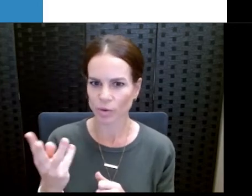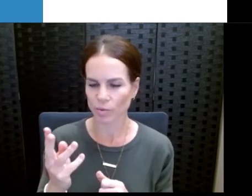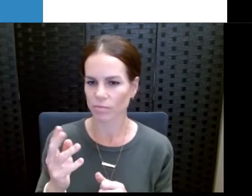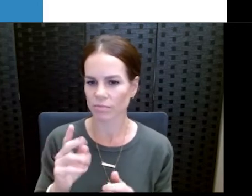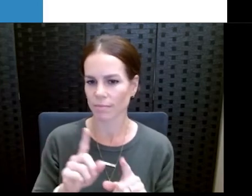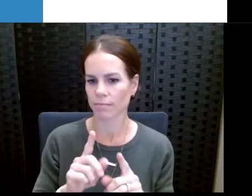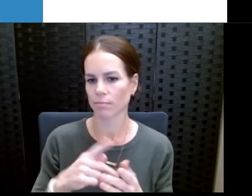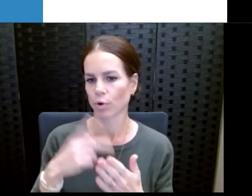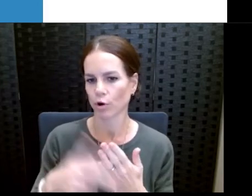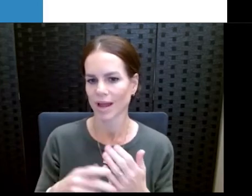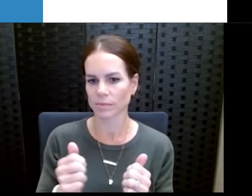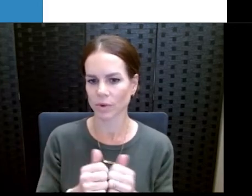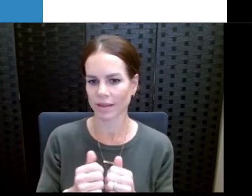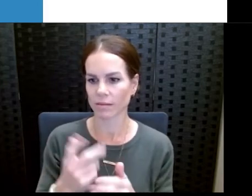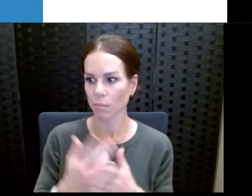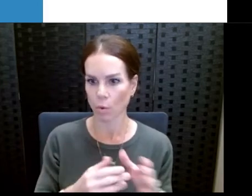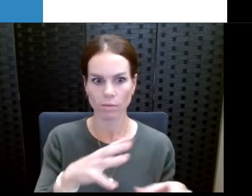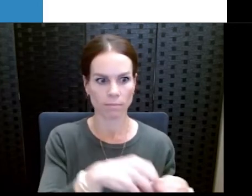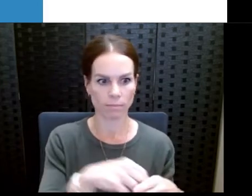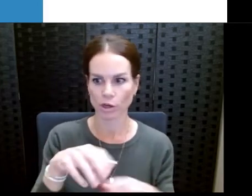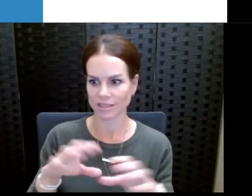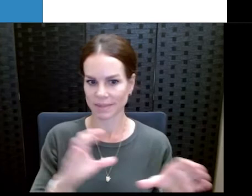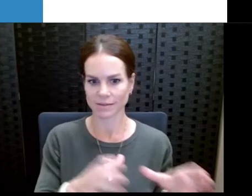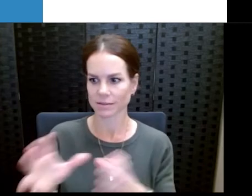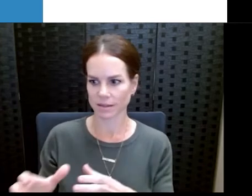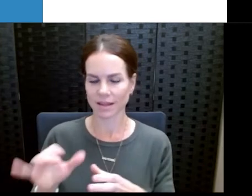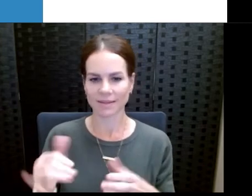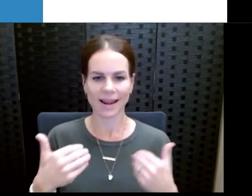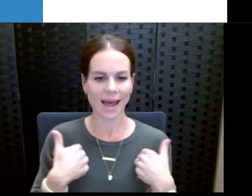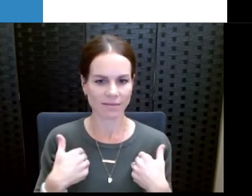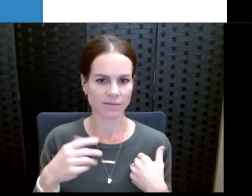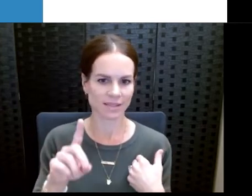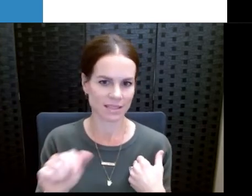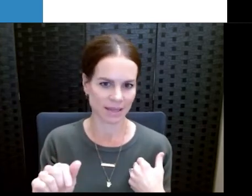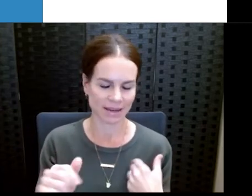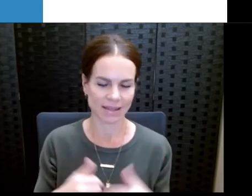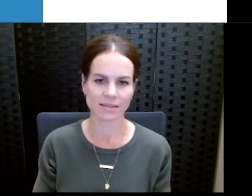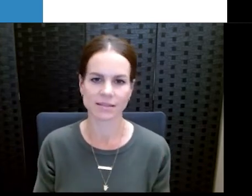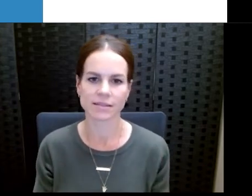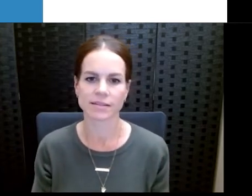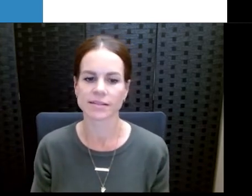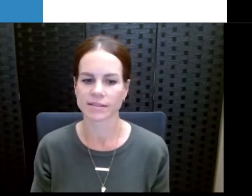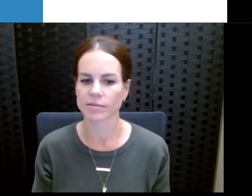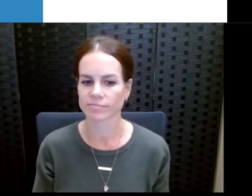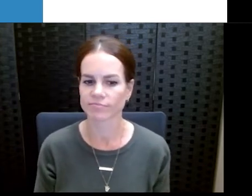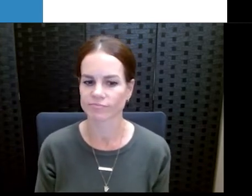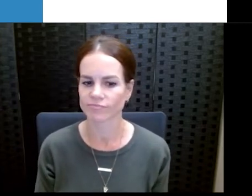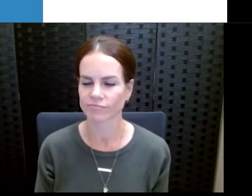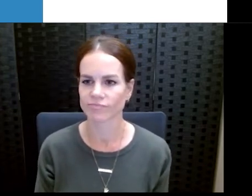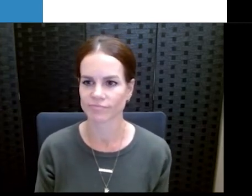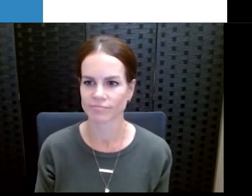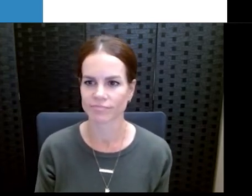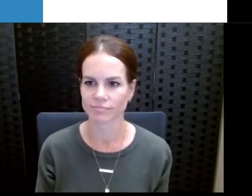so I did find that very interesting in the intergenerational programming, that the participants in both of those